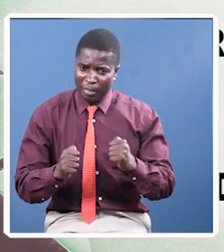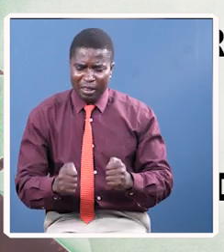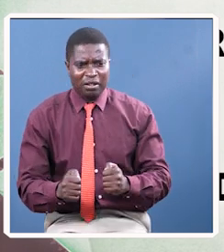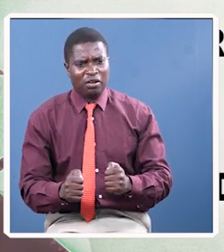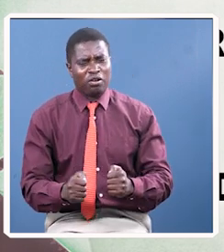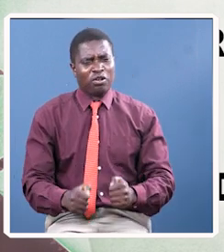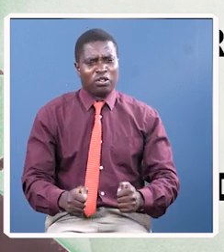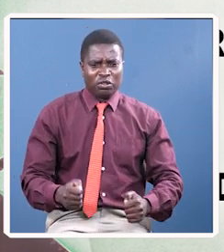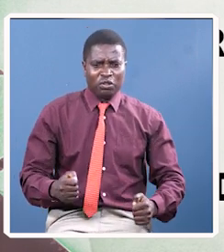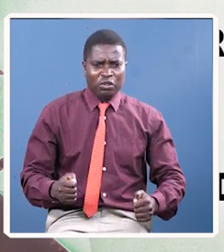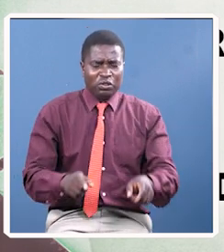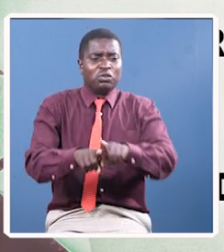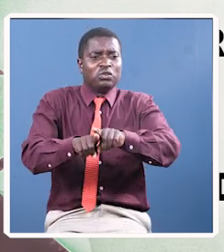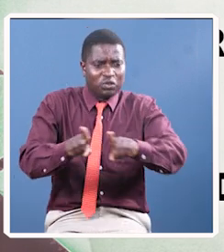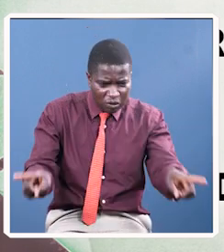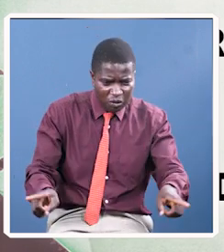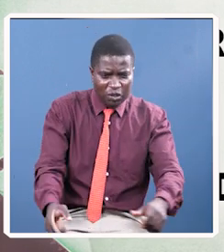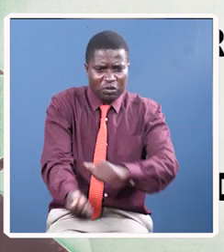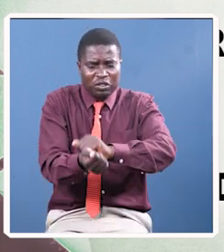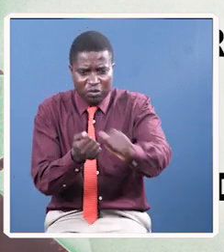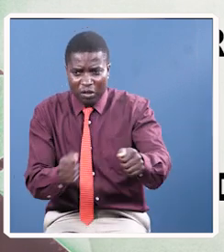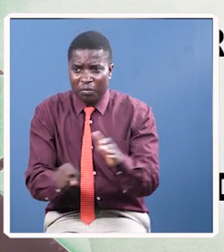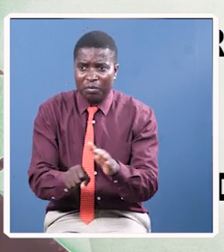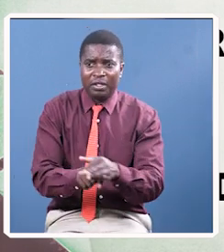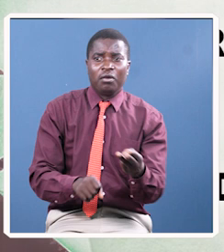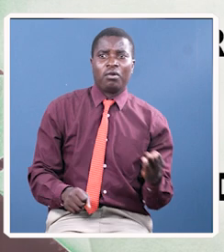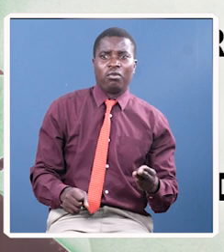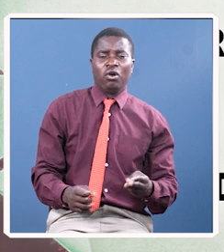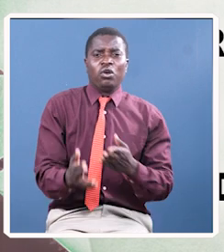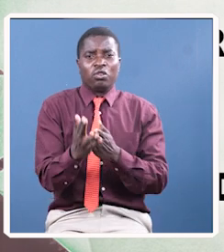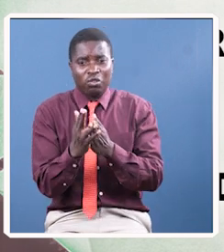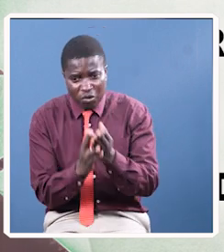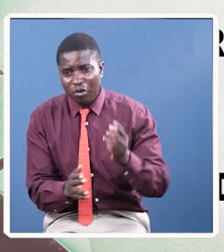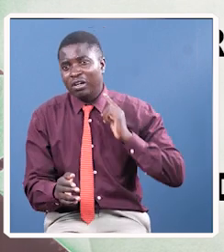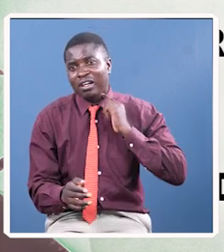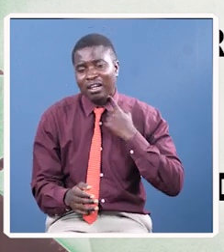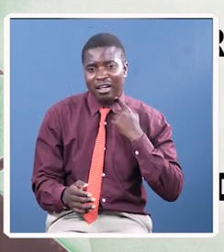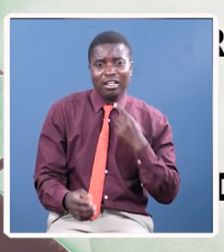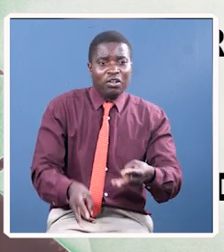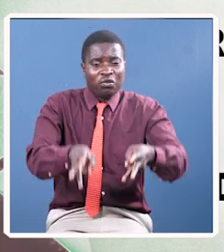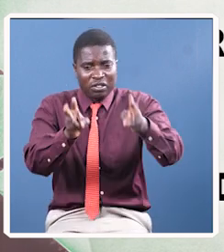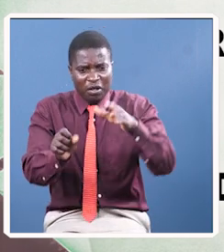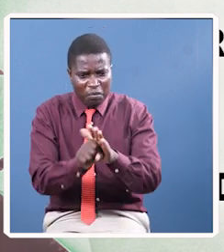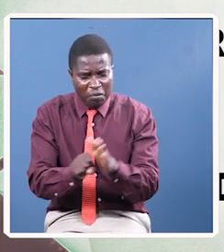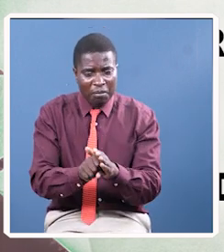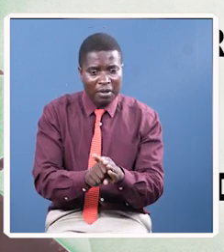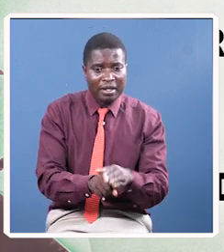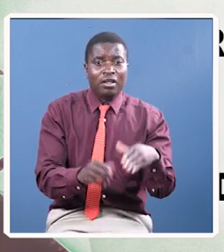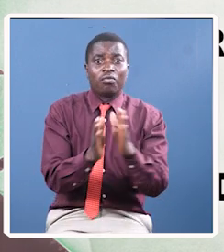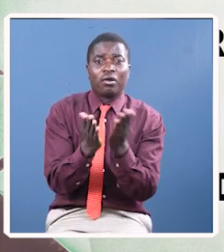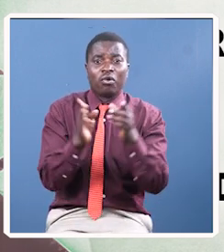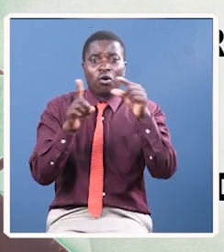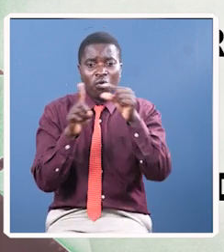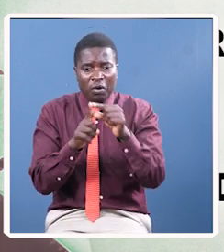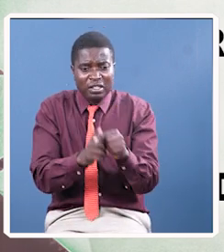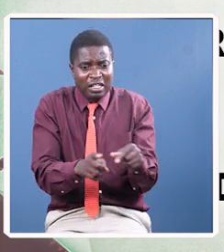many by leading them to accept false theories. Many scriptures will be